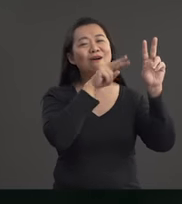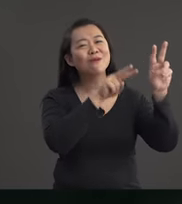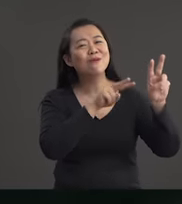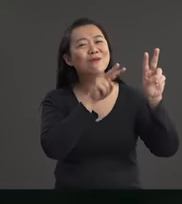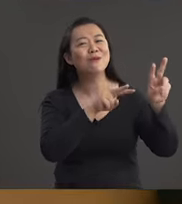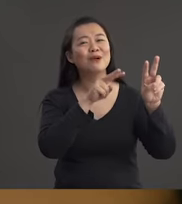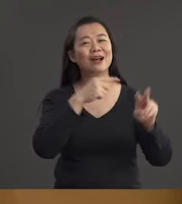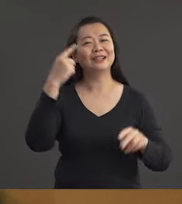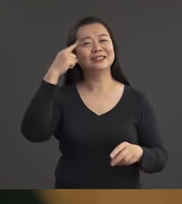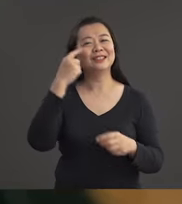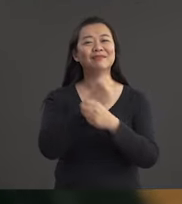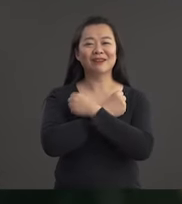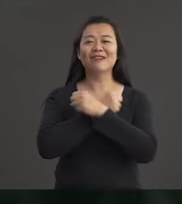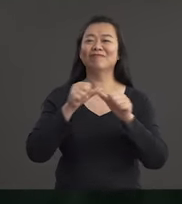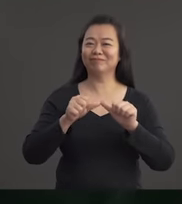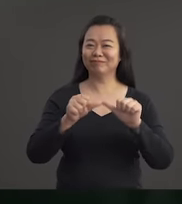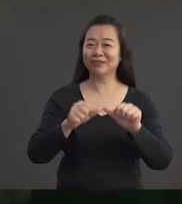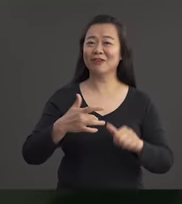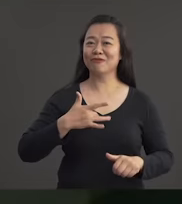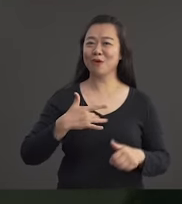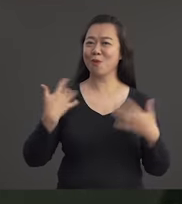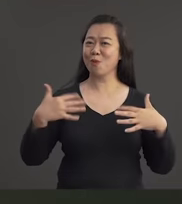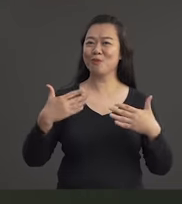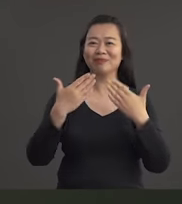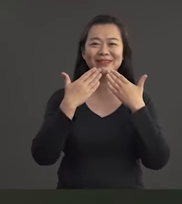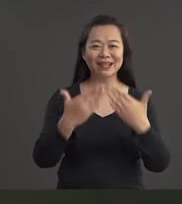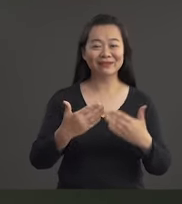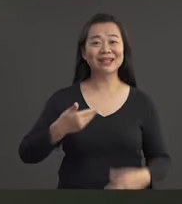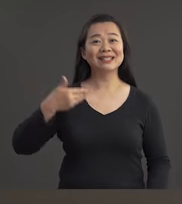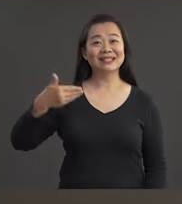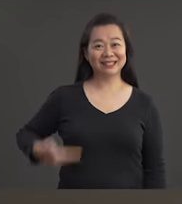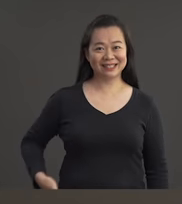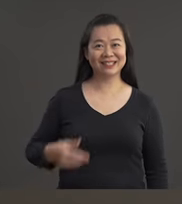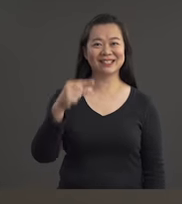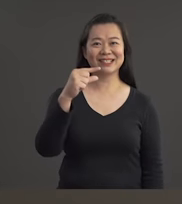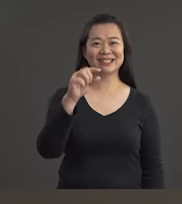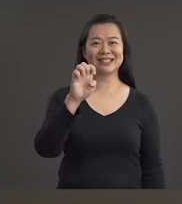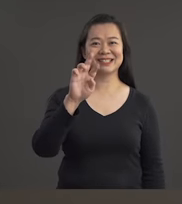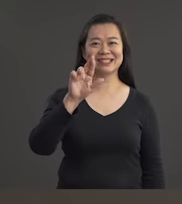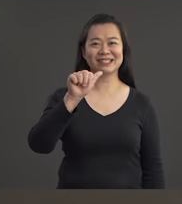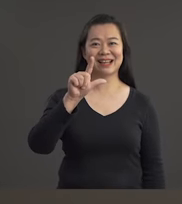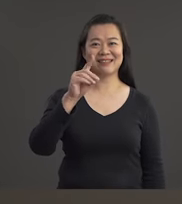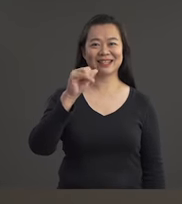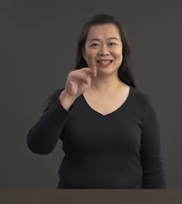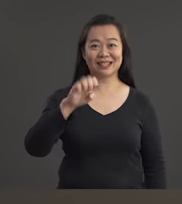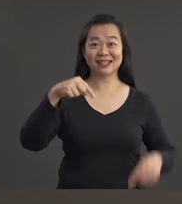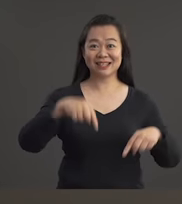this portrait, I feel grateful for love that endures. I'm Geraldine, and I'm a